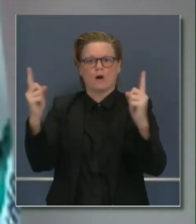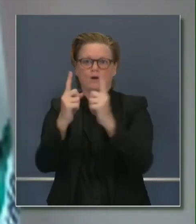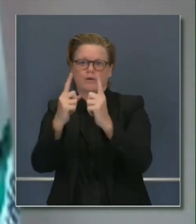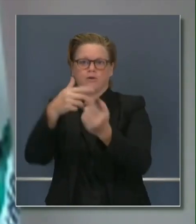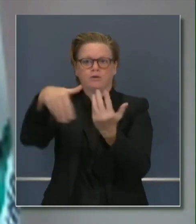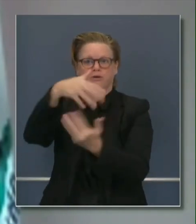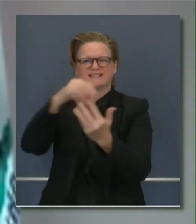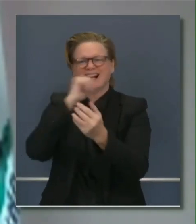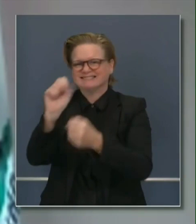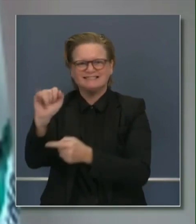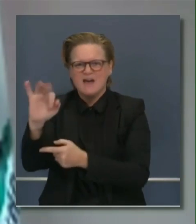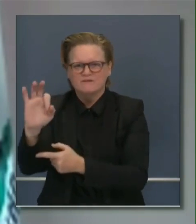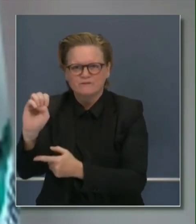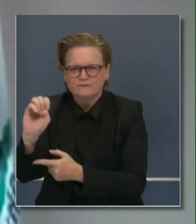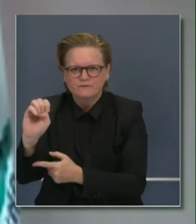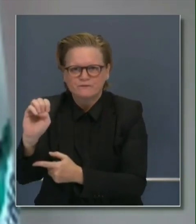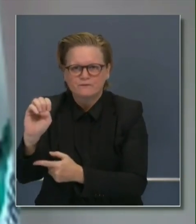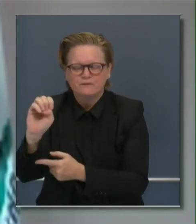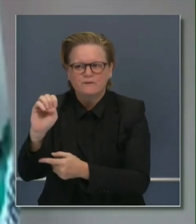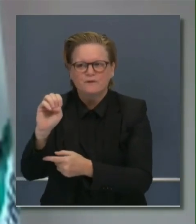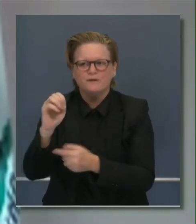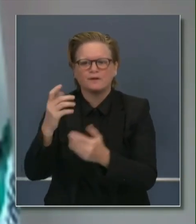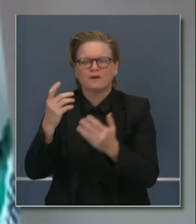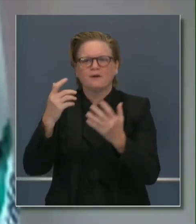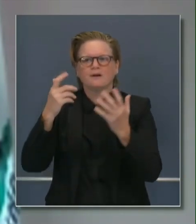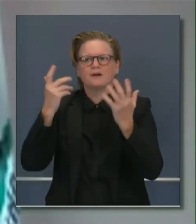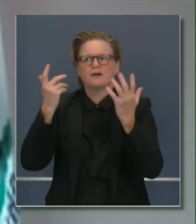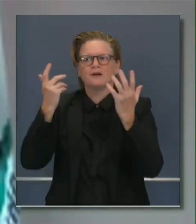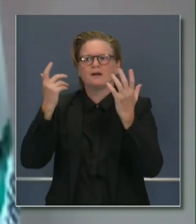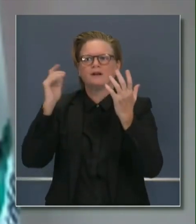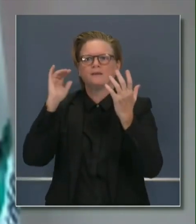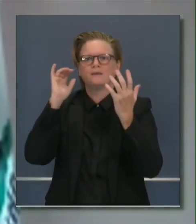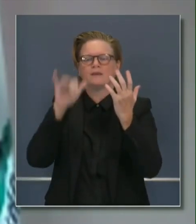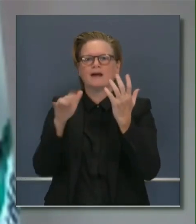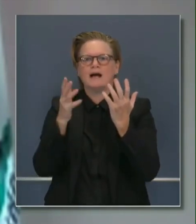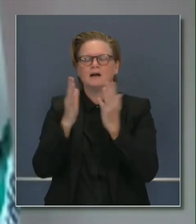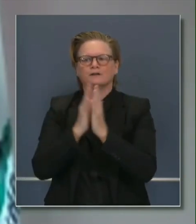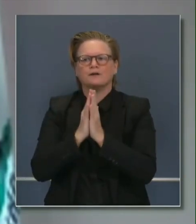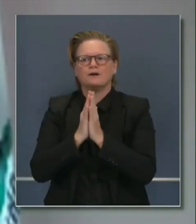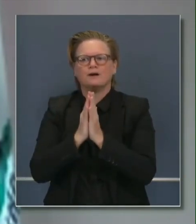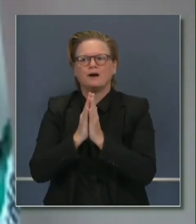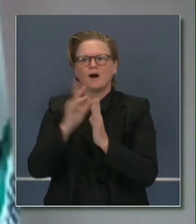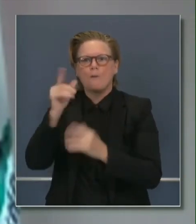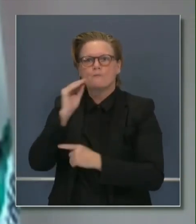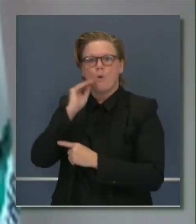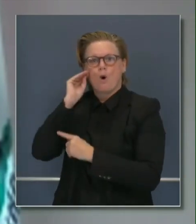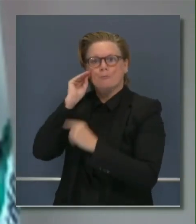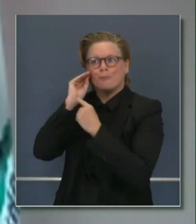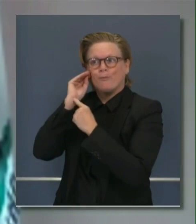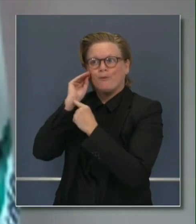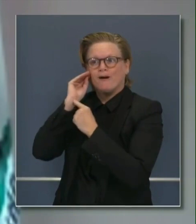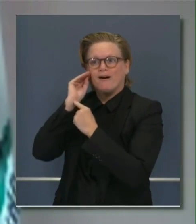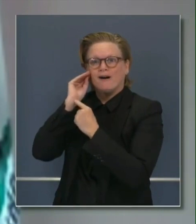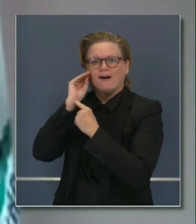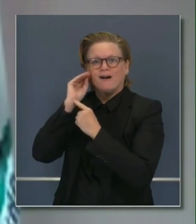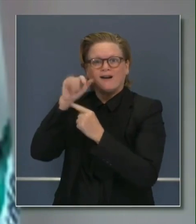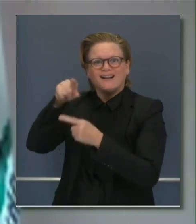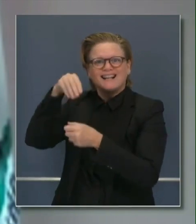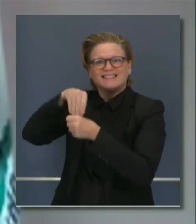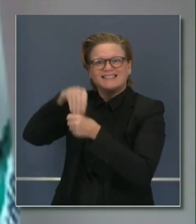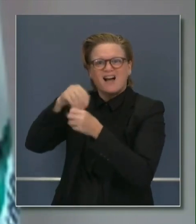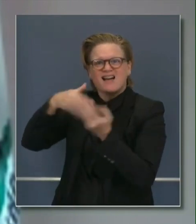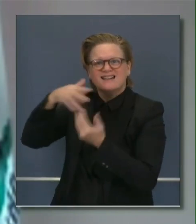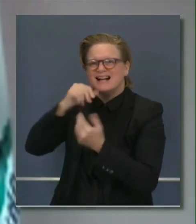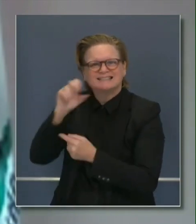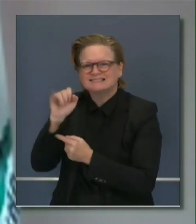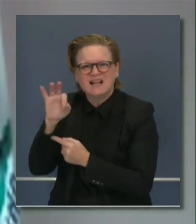at home unless it's absolutely essential for you to leave your home. We talked about spending some